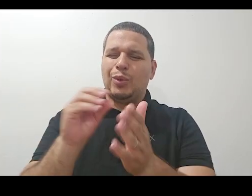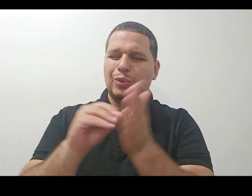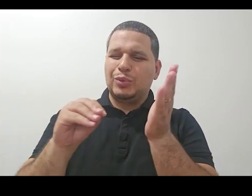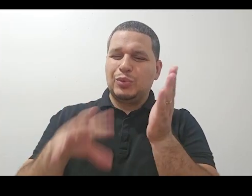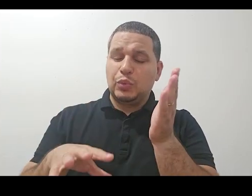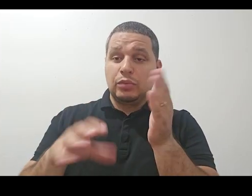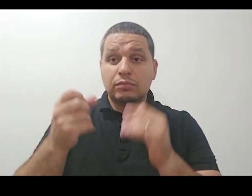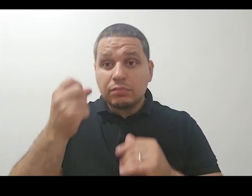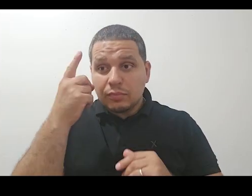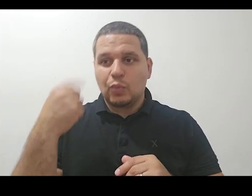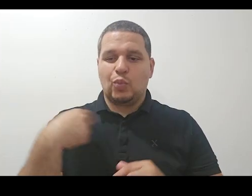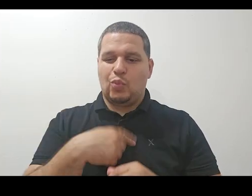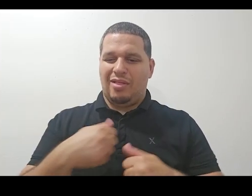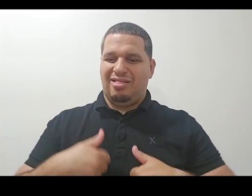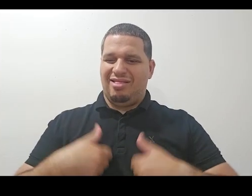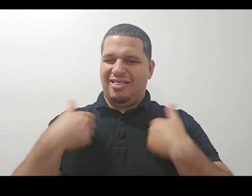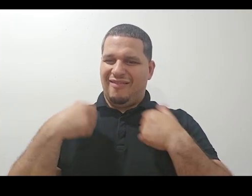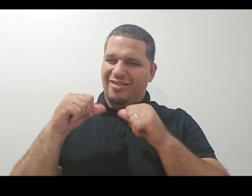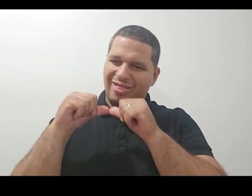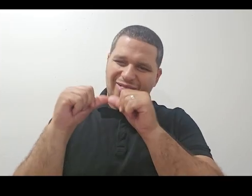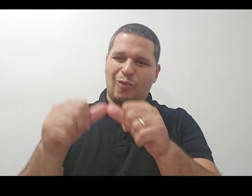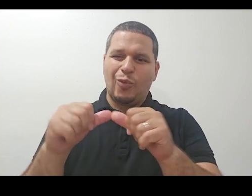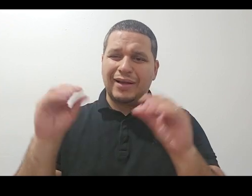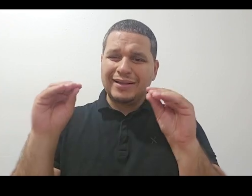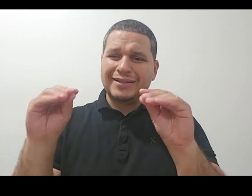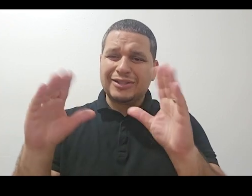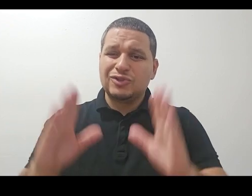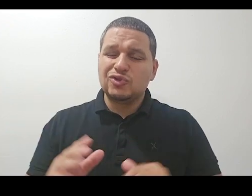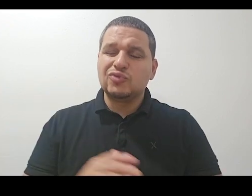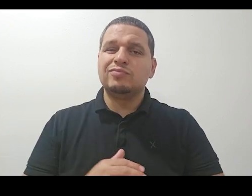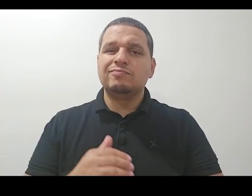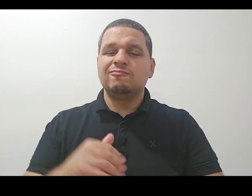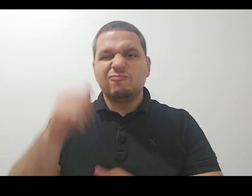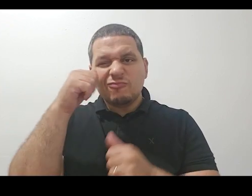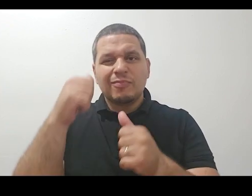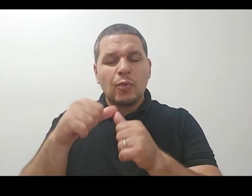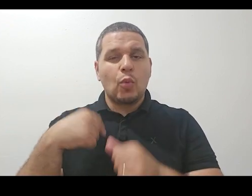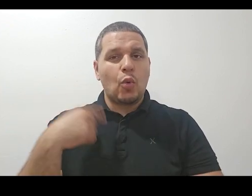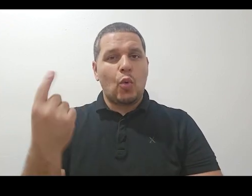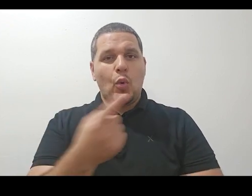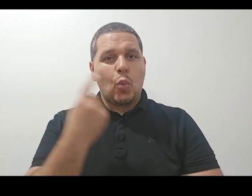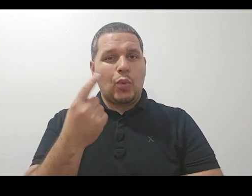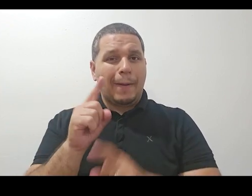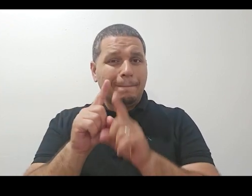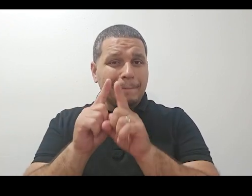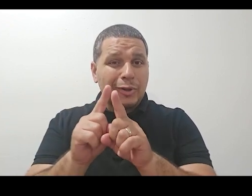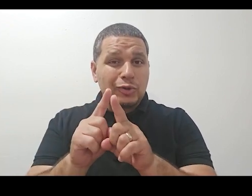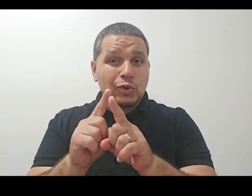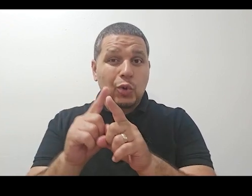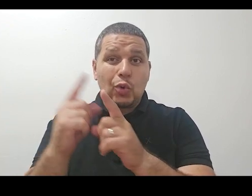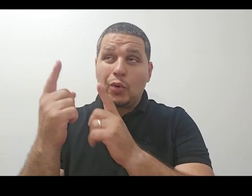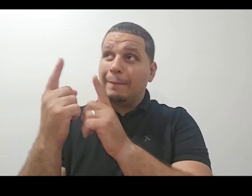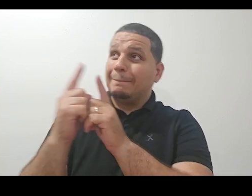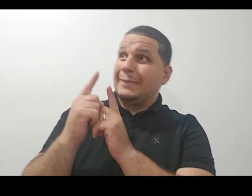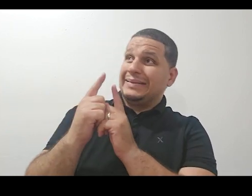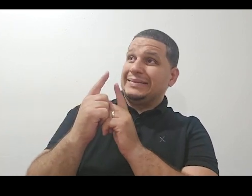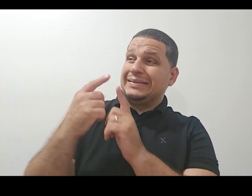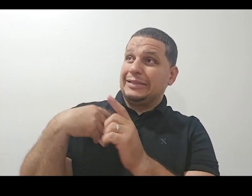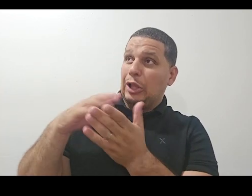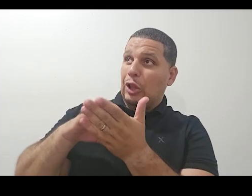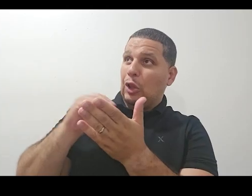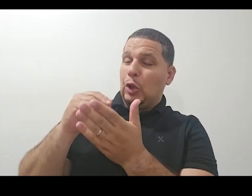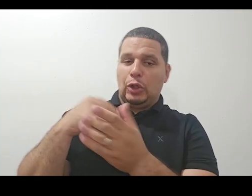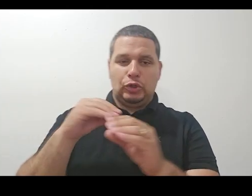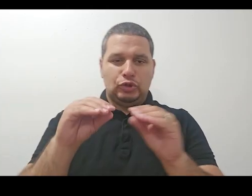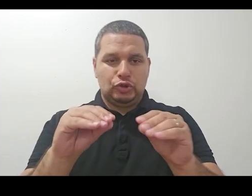also lifelong teachers. Mm-hmm. And we always remember that we're mentors and mentees for our entire lives, and we're always in a situation